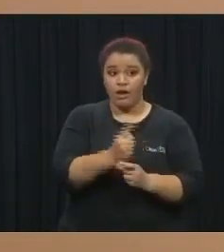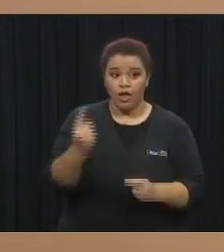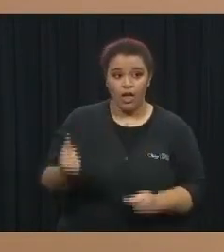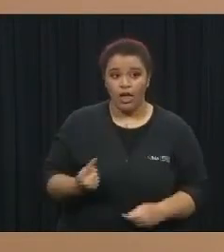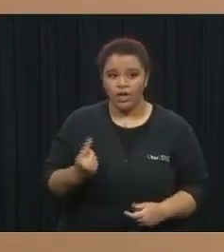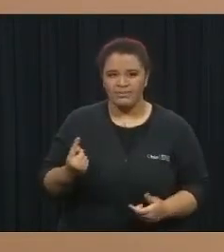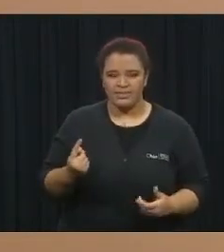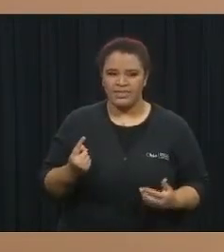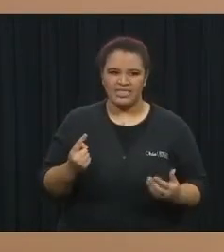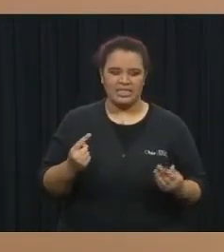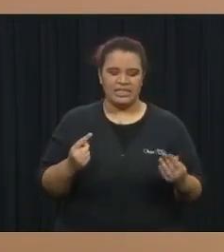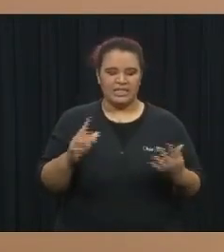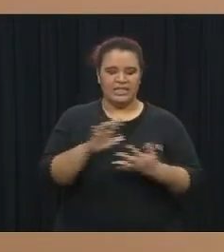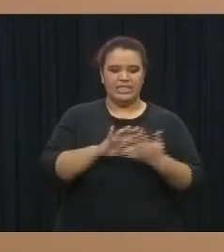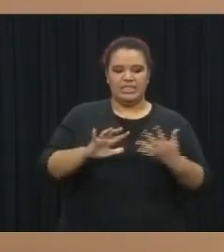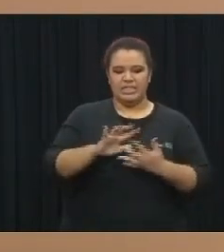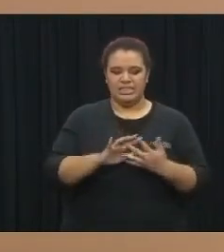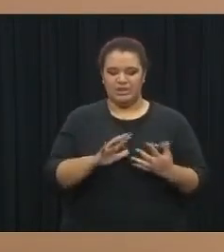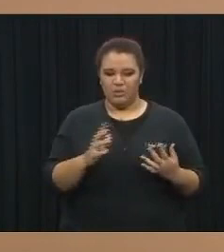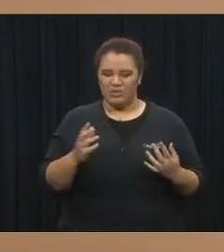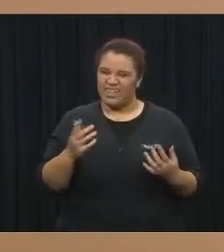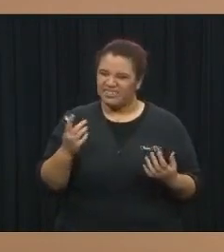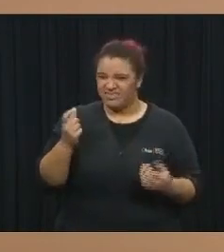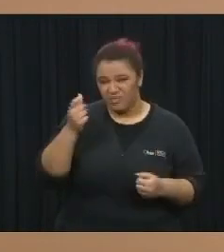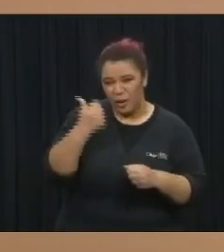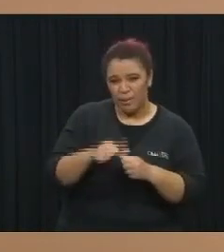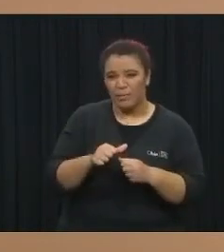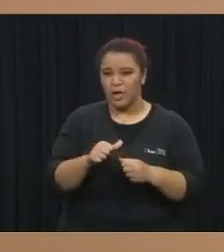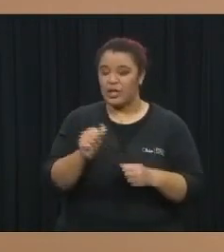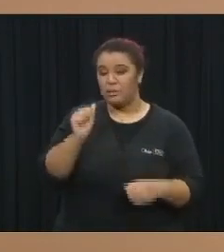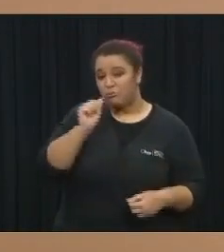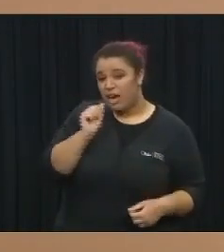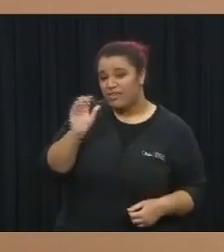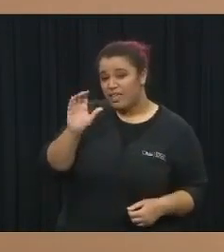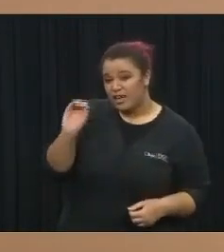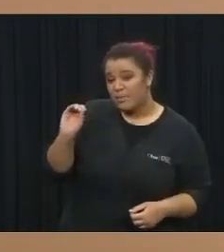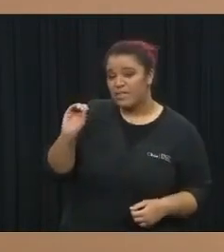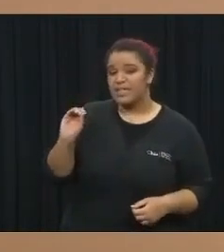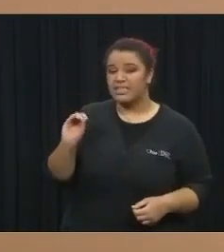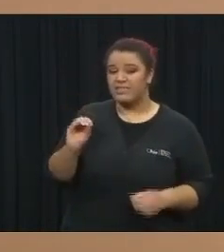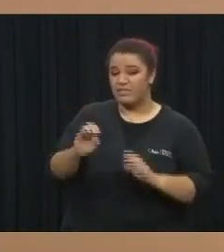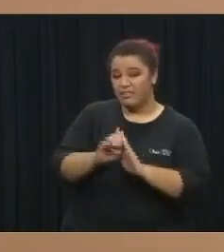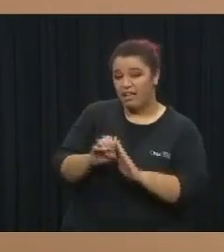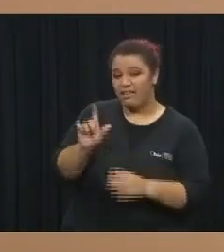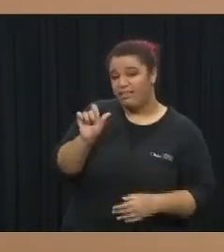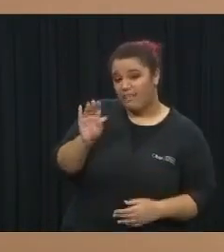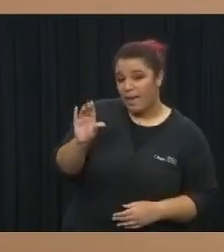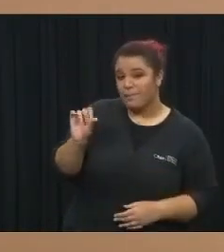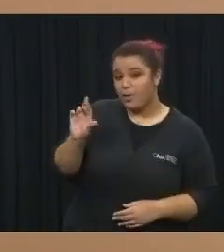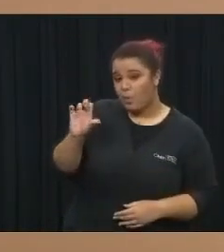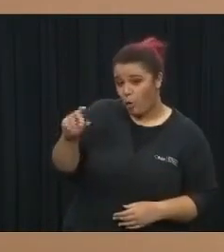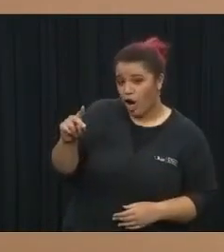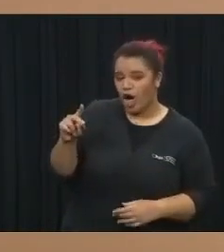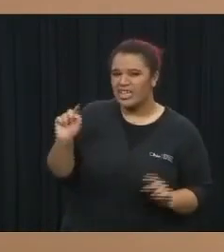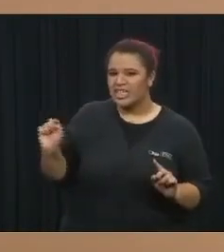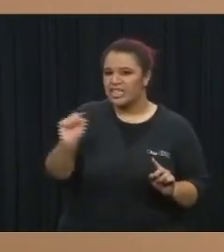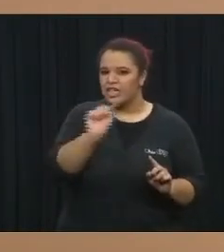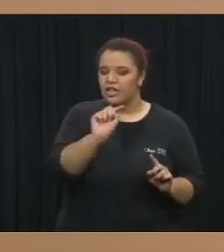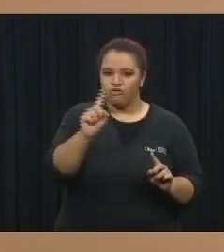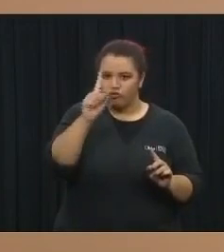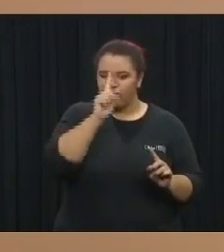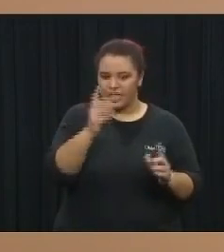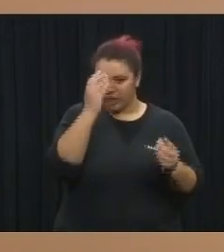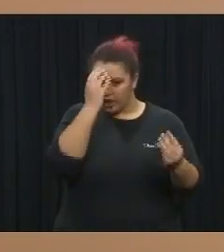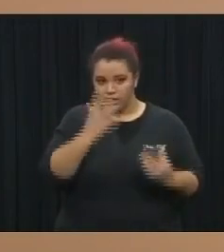right now, or Quest, or the other private companies, and what we're getting. So we're only getting positives reported